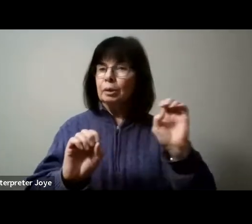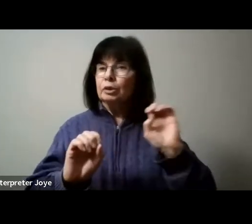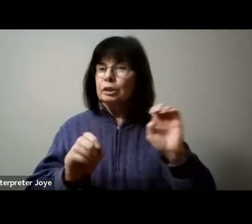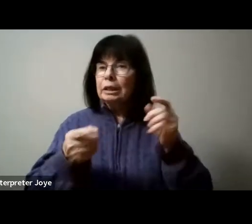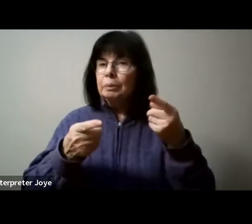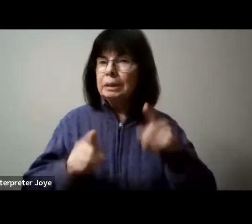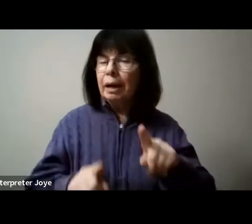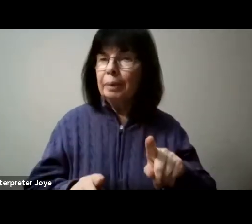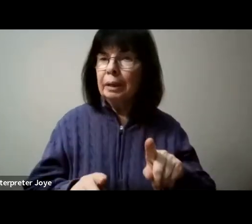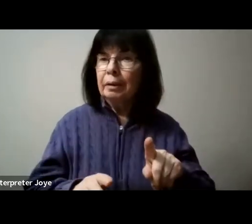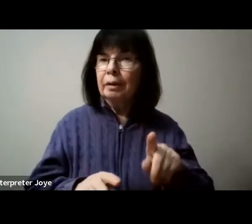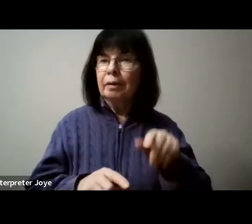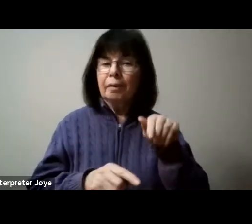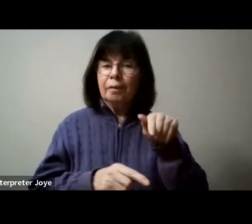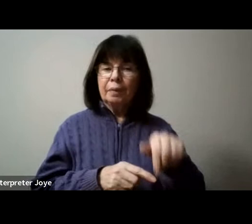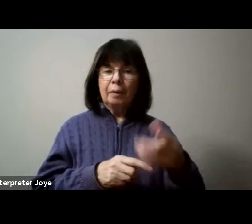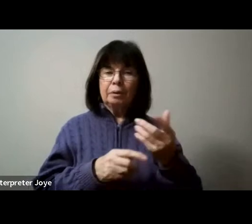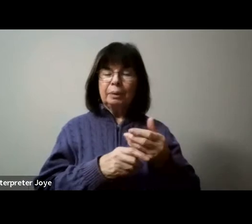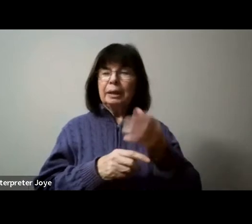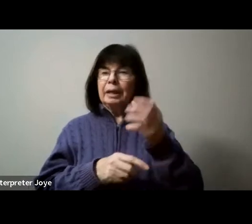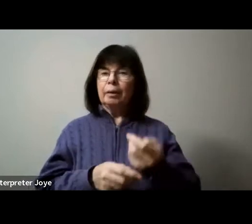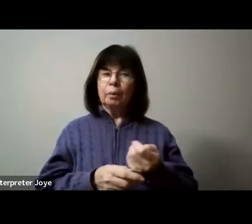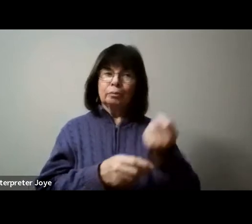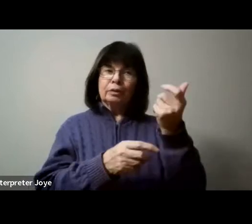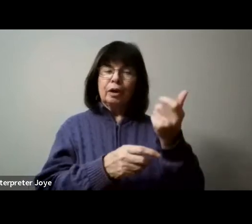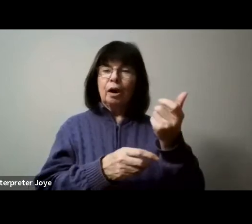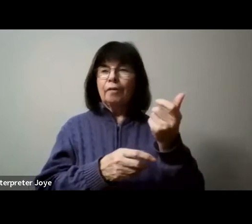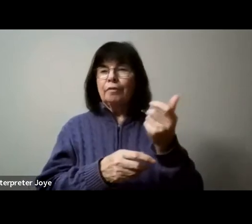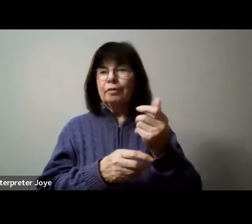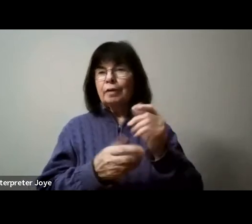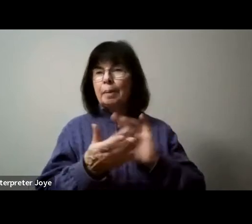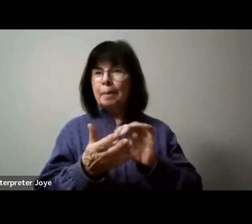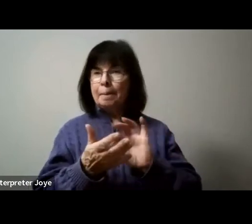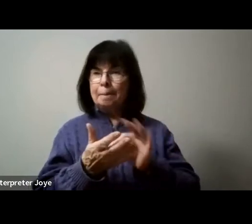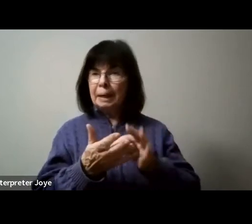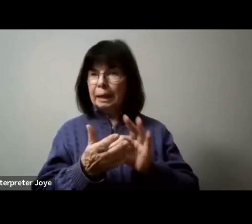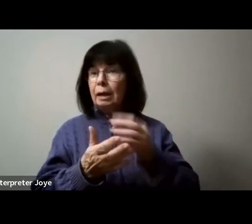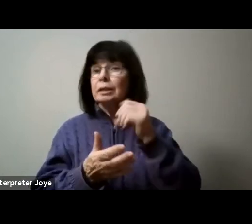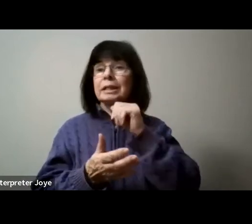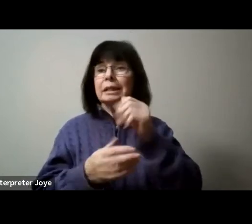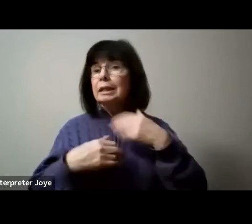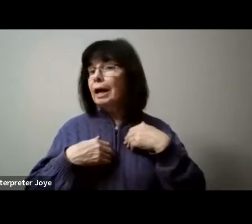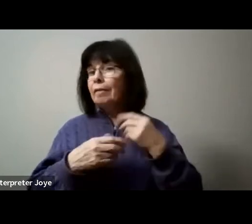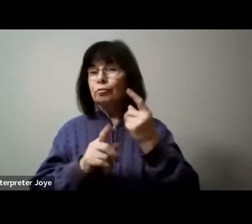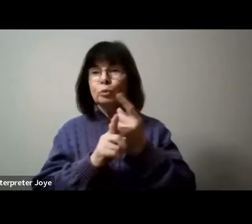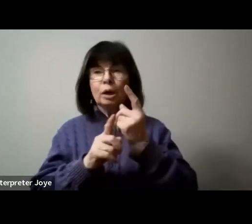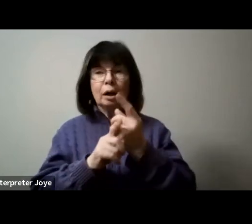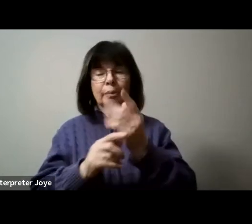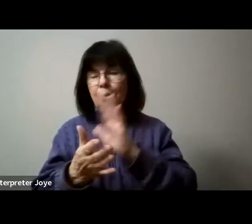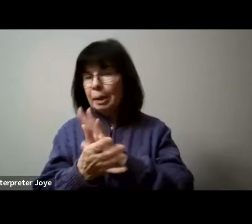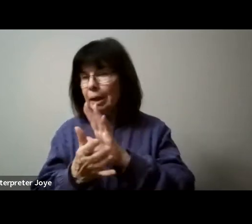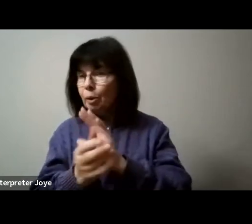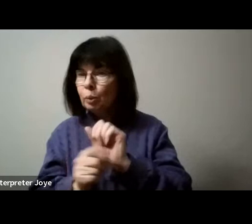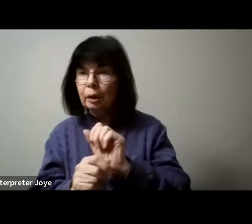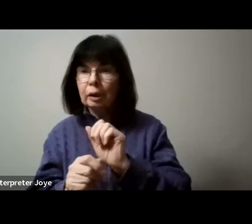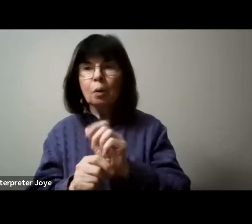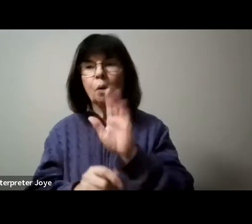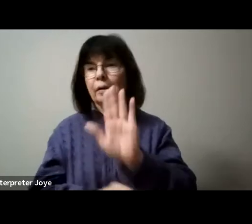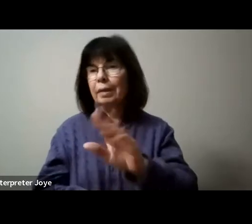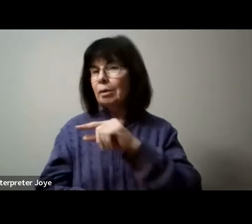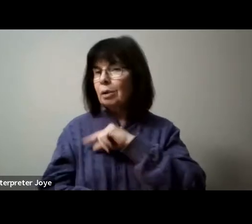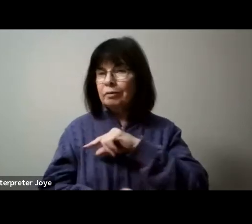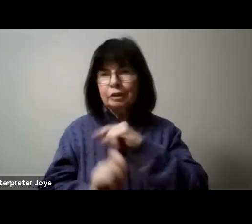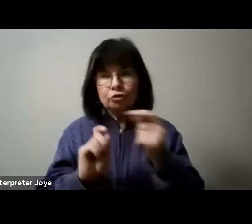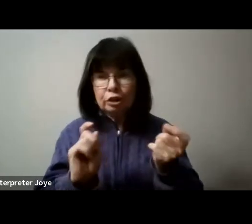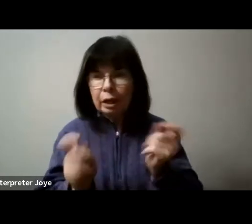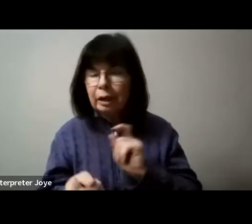people getting thrown off Medi-Cal just because they didn't have their paperwork in order, and or maybe because their eligibility changed.